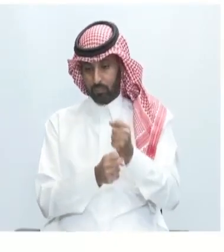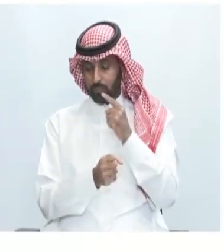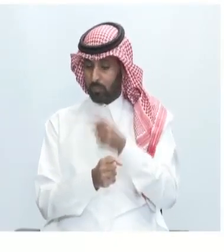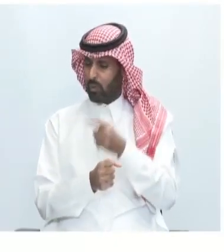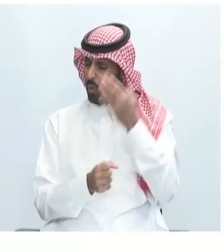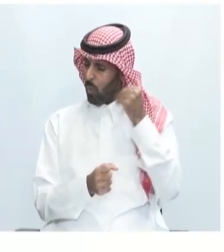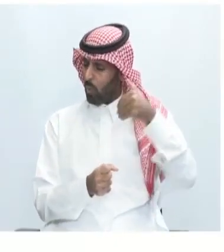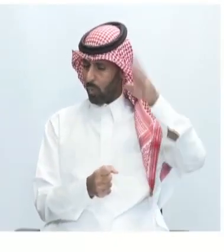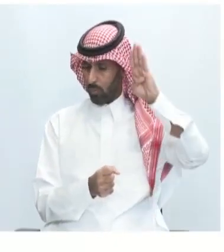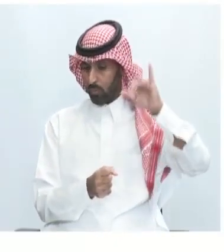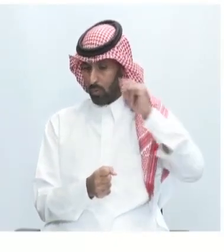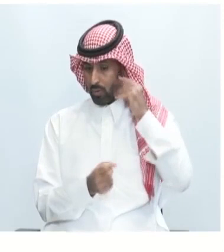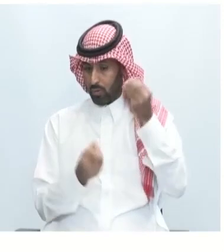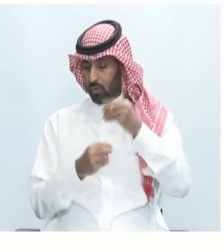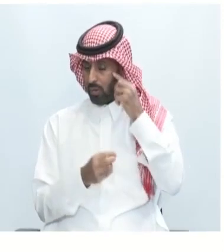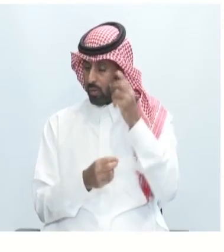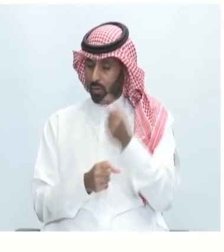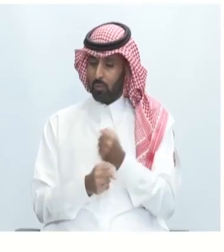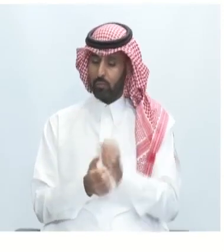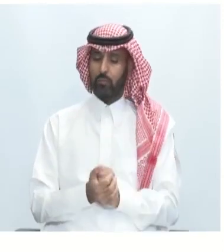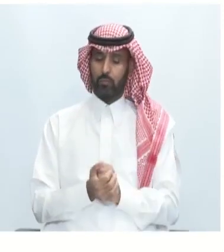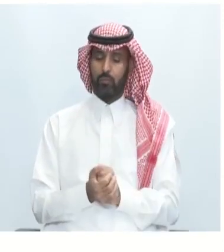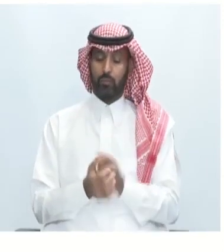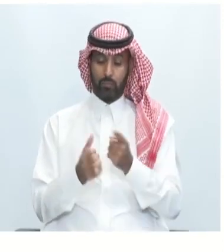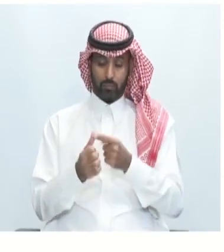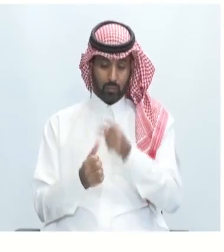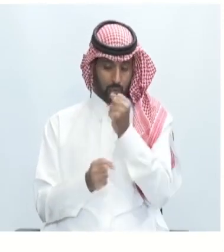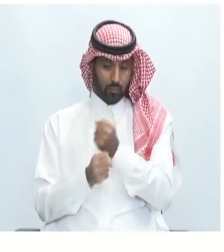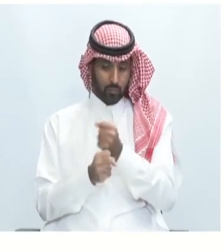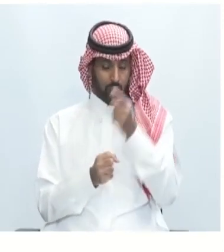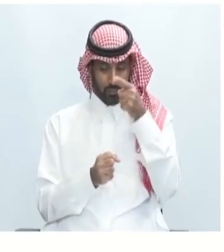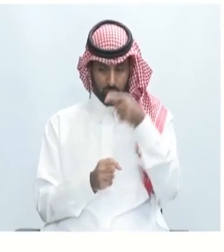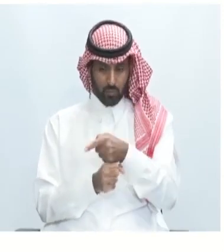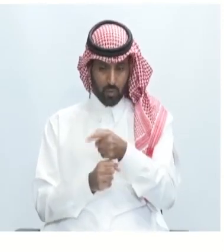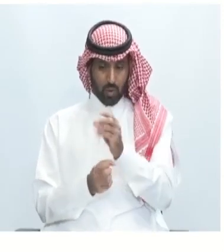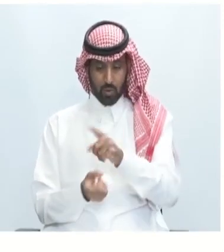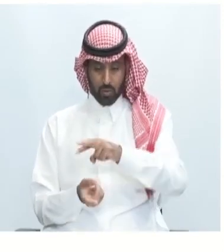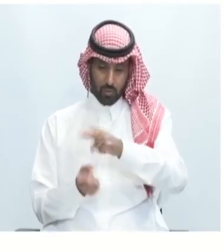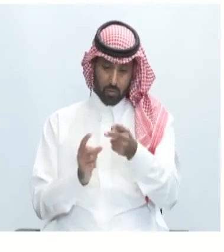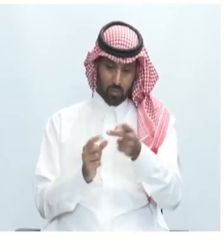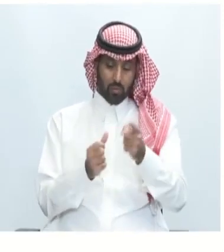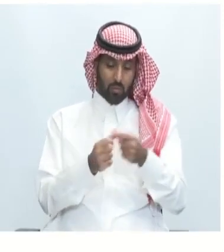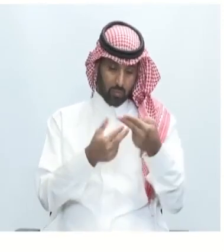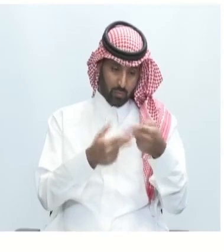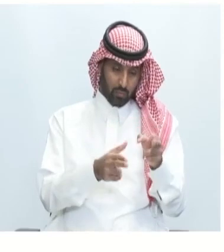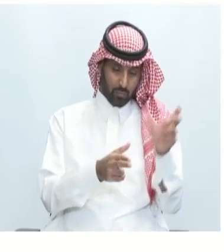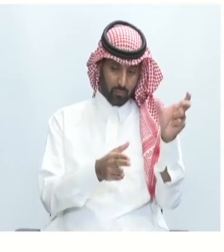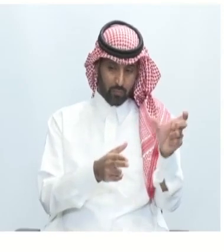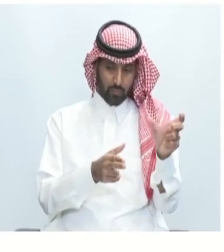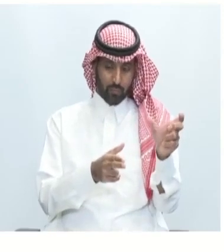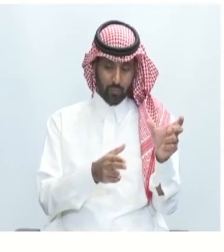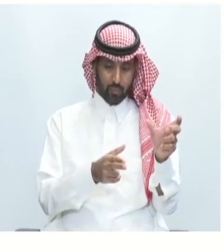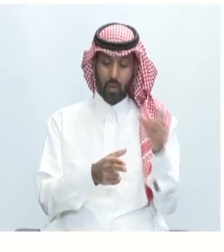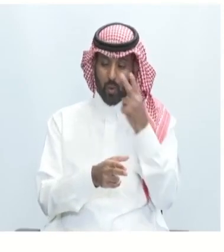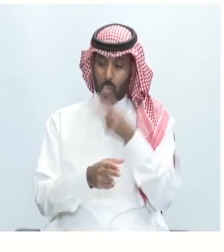one? Yes, that's correct. So the object here is the criminal. So the criminal